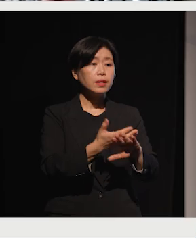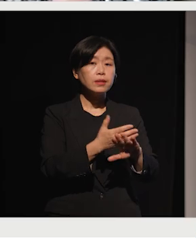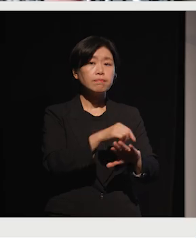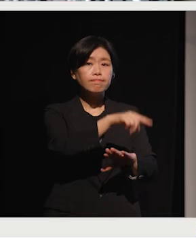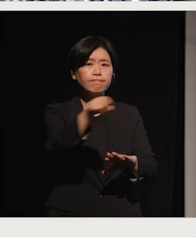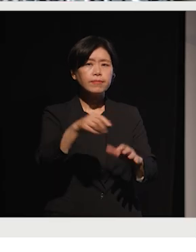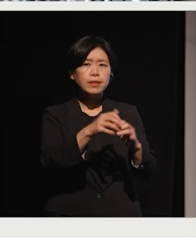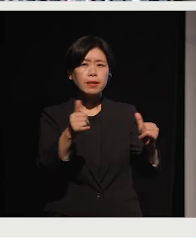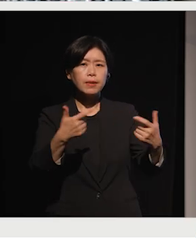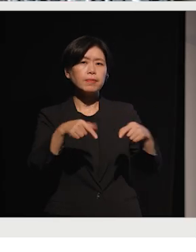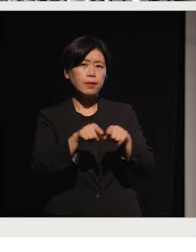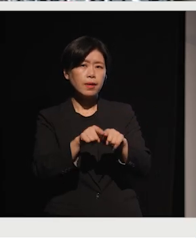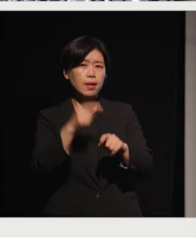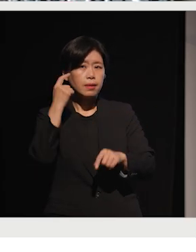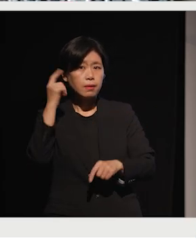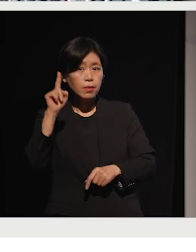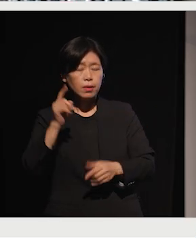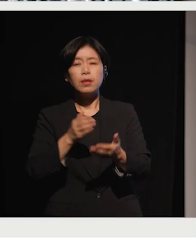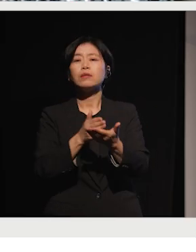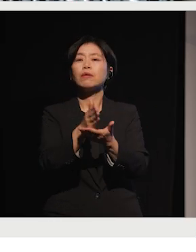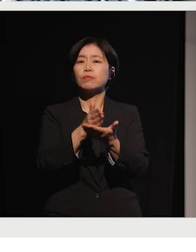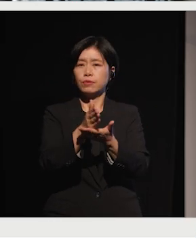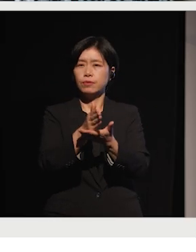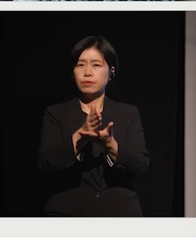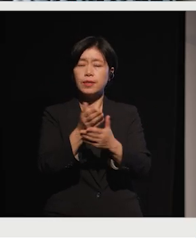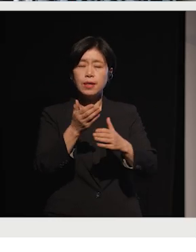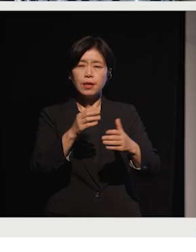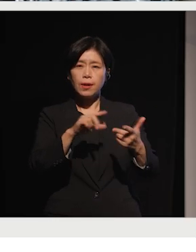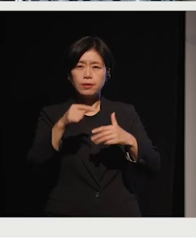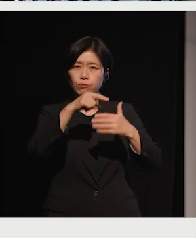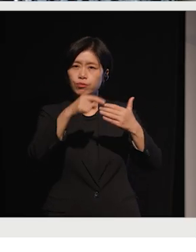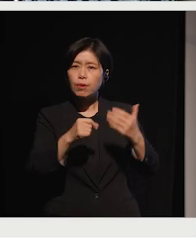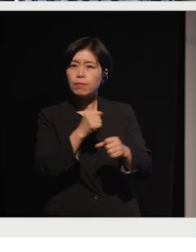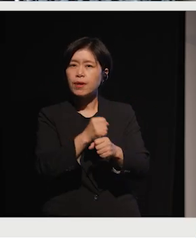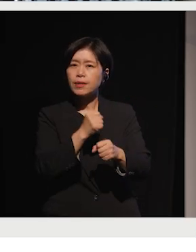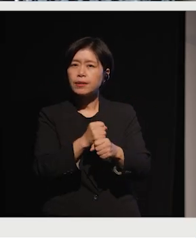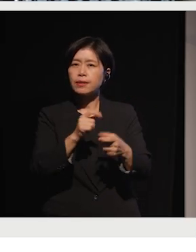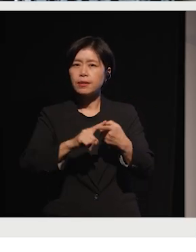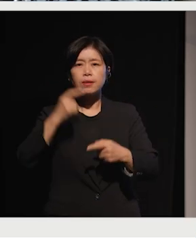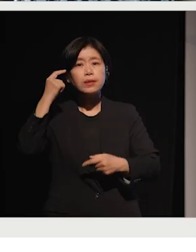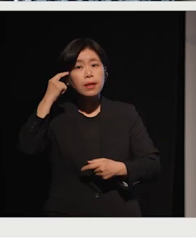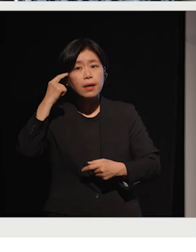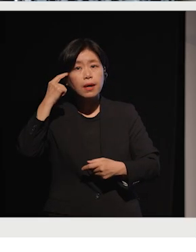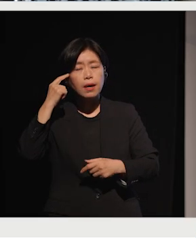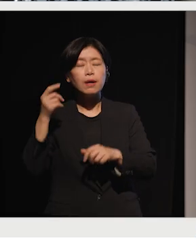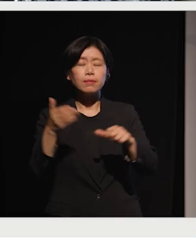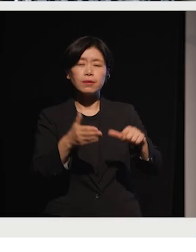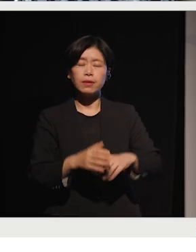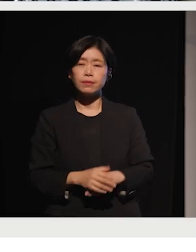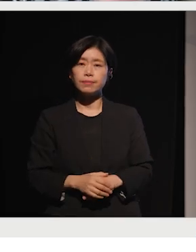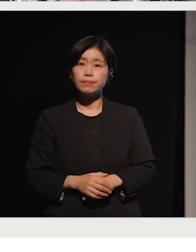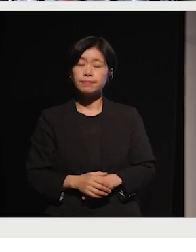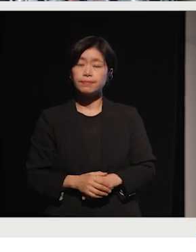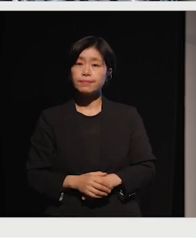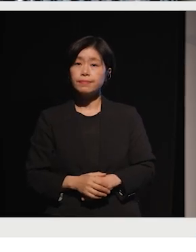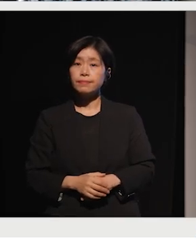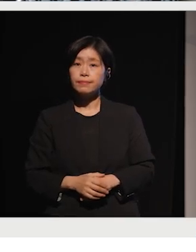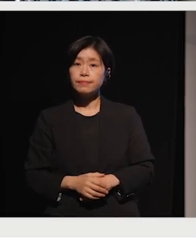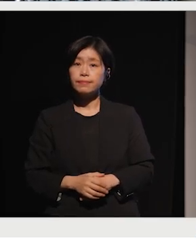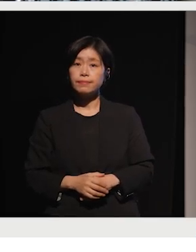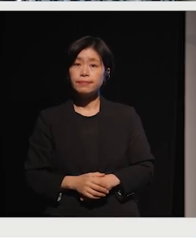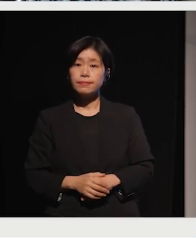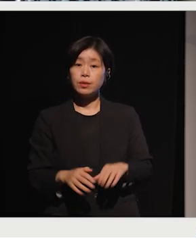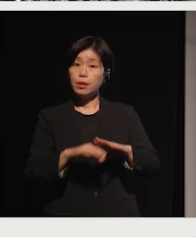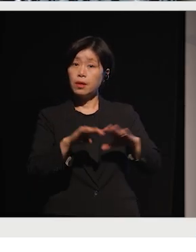beyond just the specialized programs. So some of the solutions that we offer for our colleagues, number one,